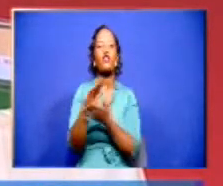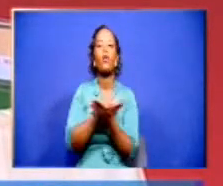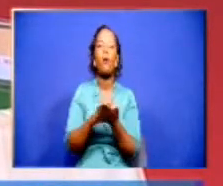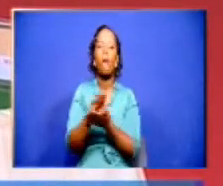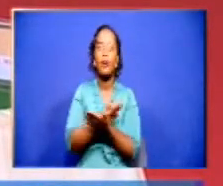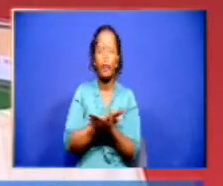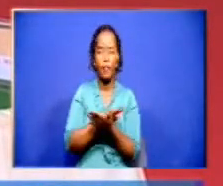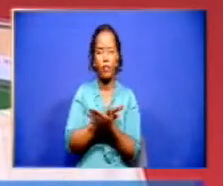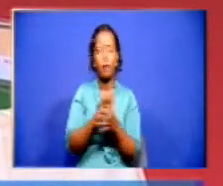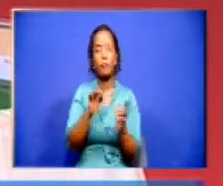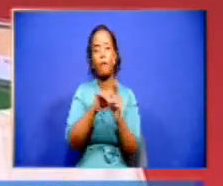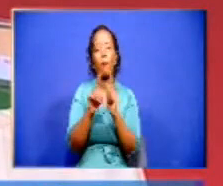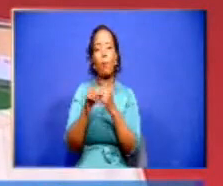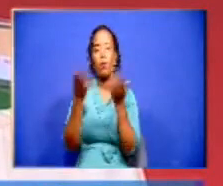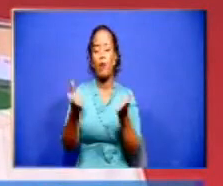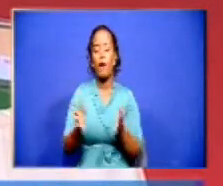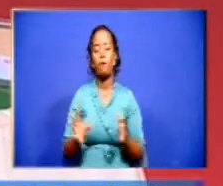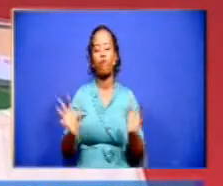Relating this now to